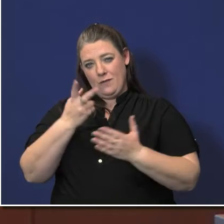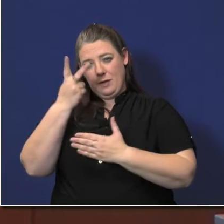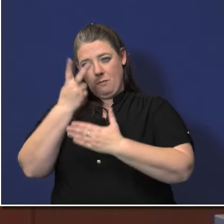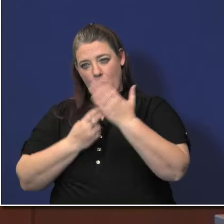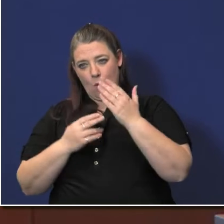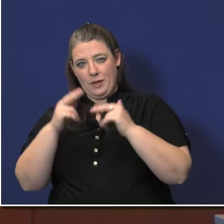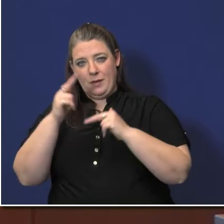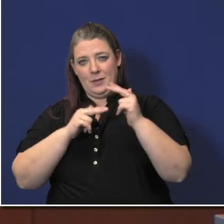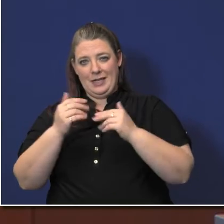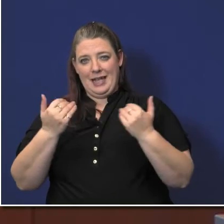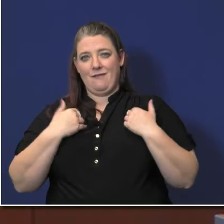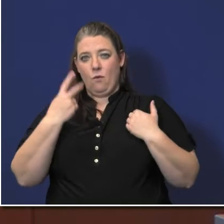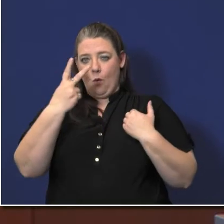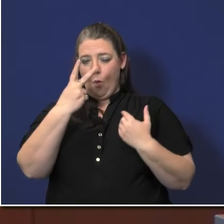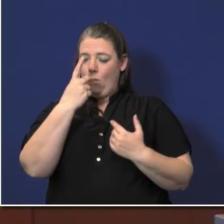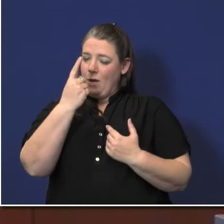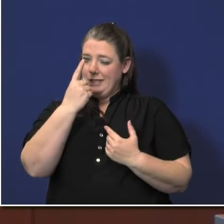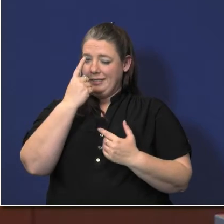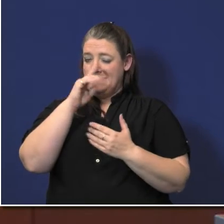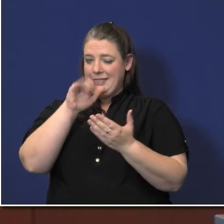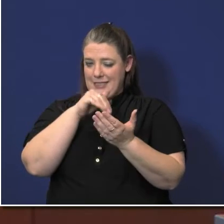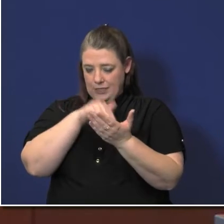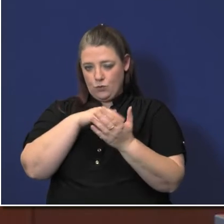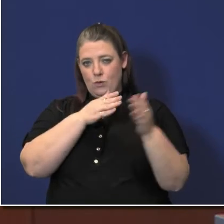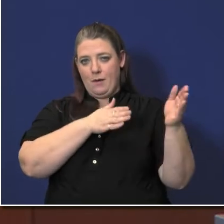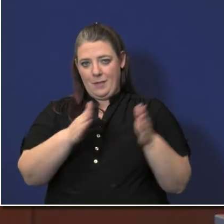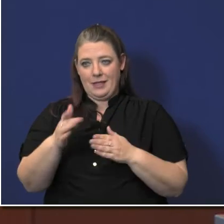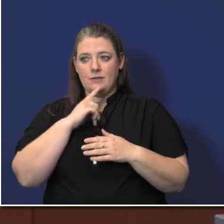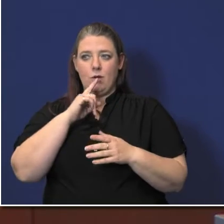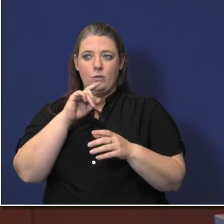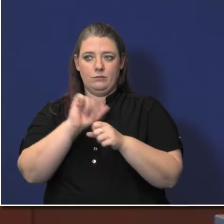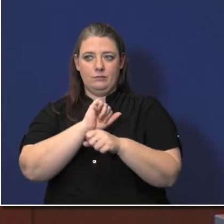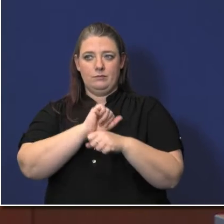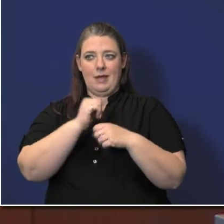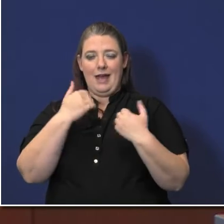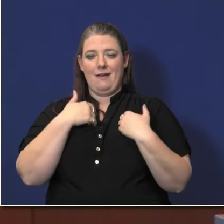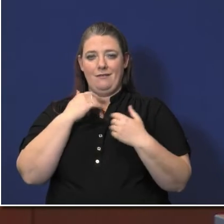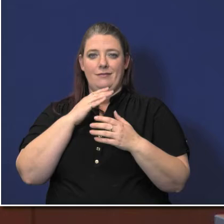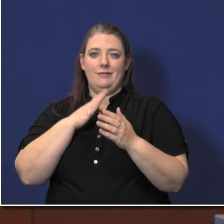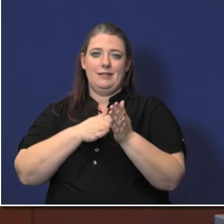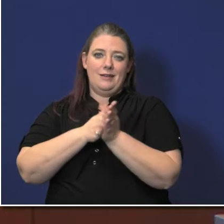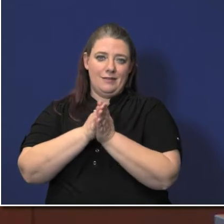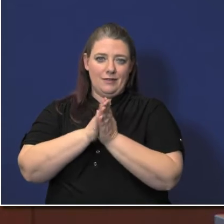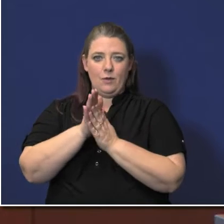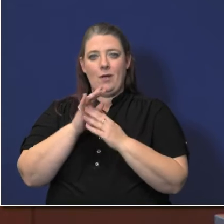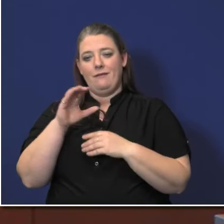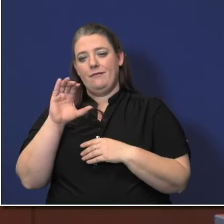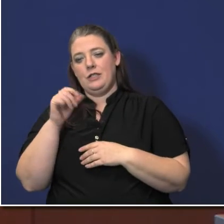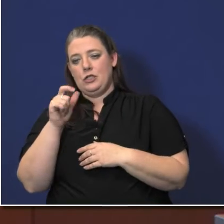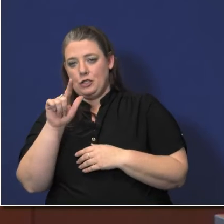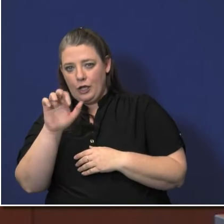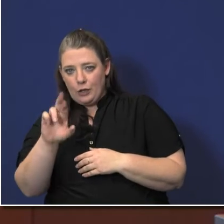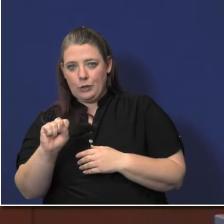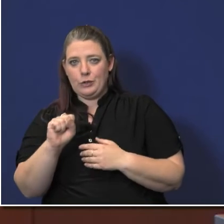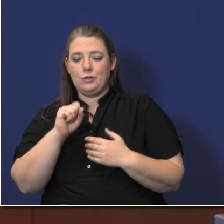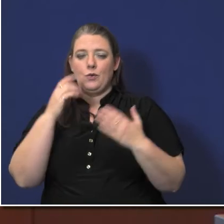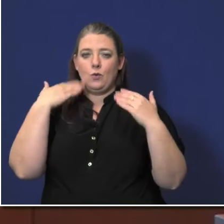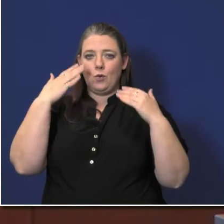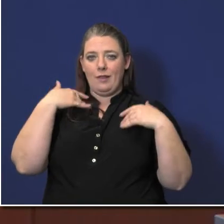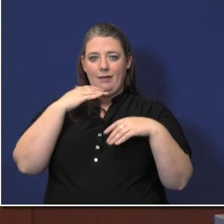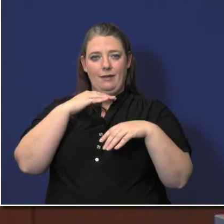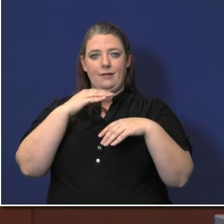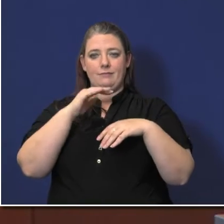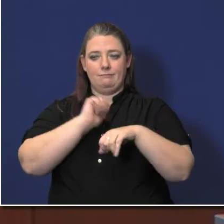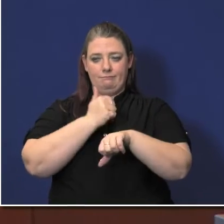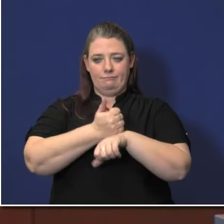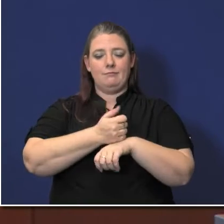one central plant. And so that allows us an efficient setup in terms of chillers and cooling towers and the core infrastructure that